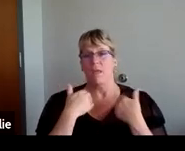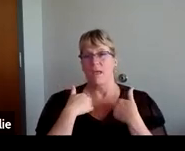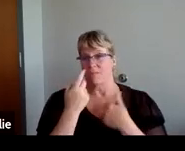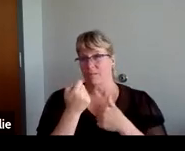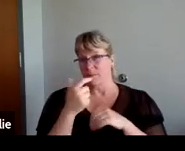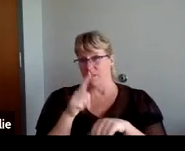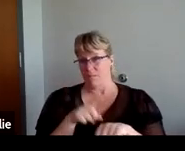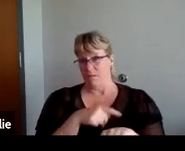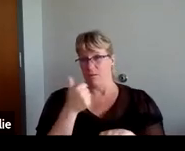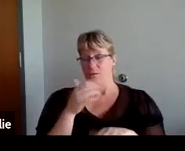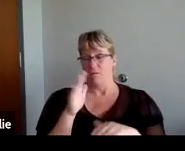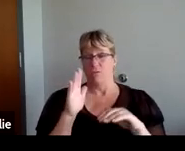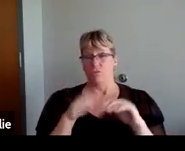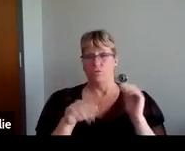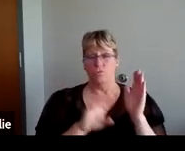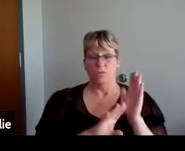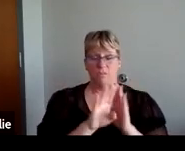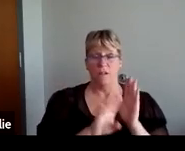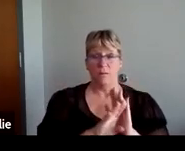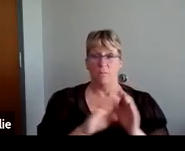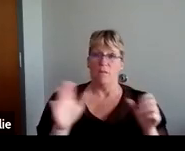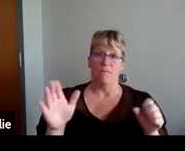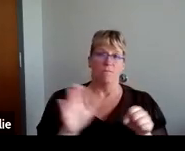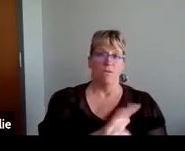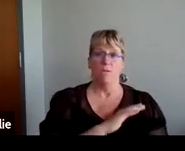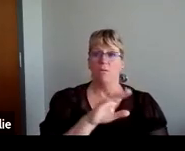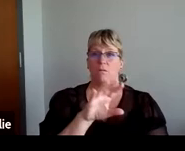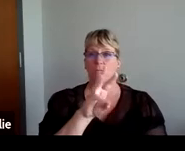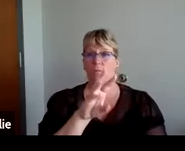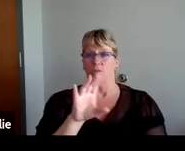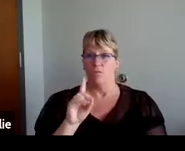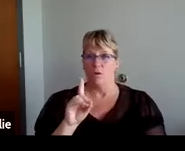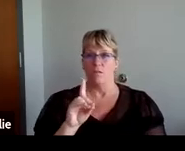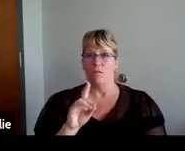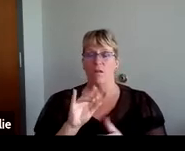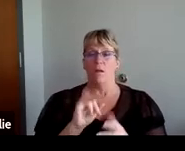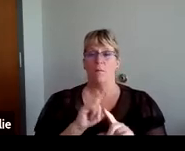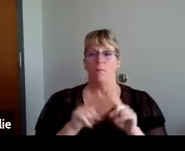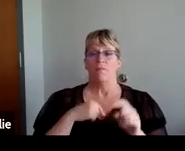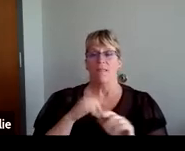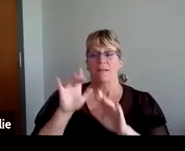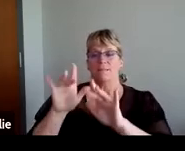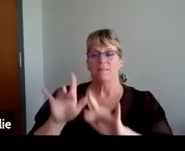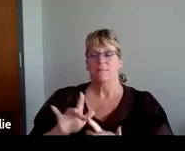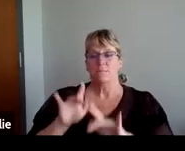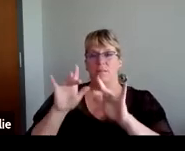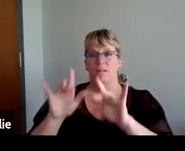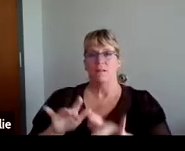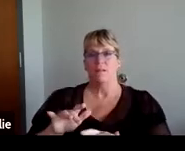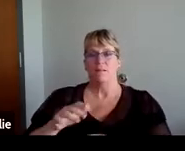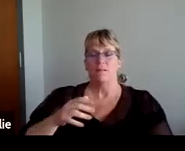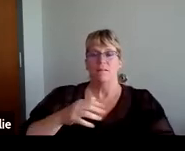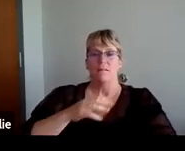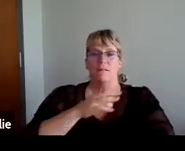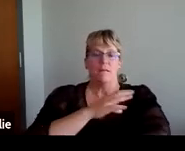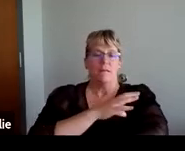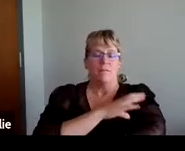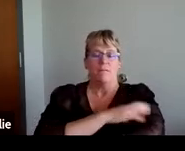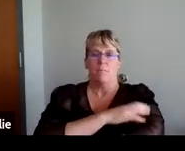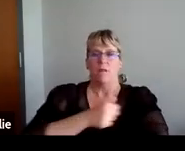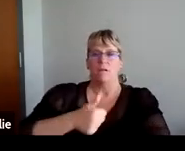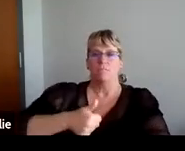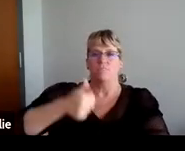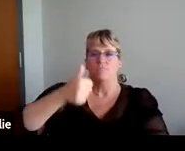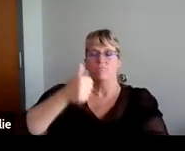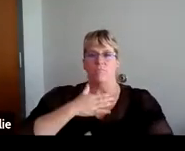bit longer to develop that full-blown withdrawal, where that sympathetic nervous system kicks in. The blood pressure goes up, the breathing increases,